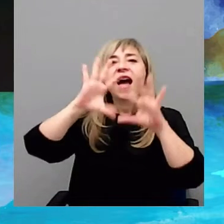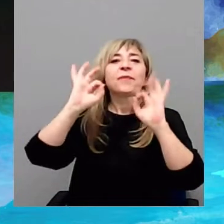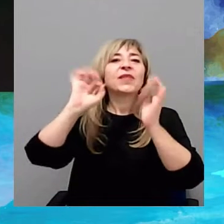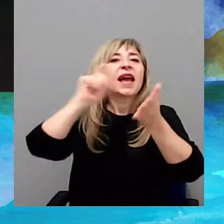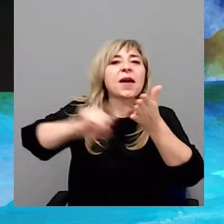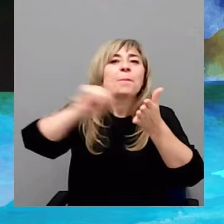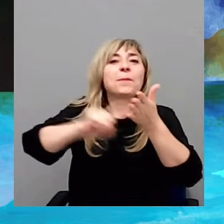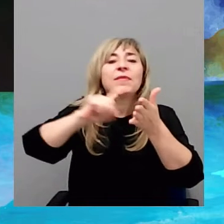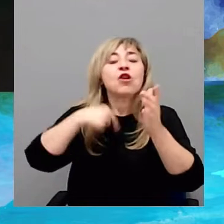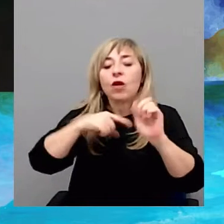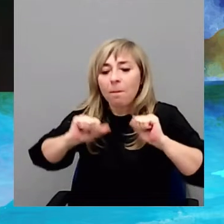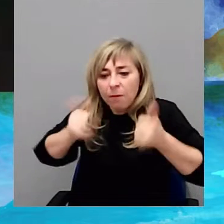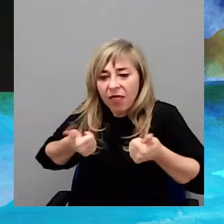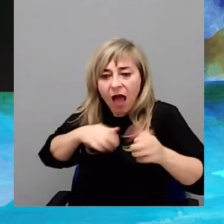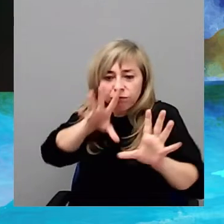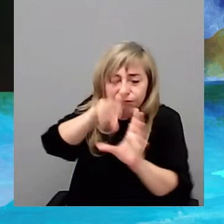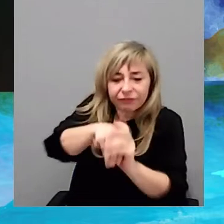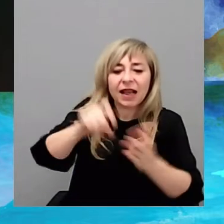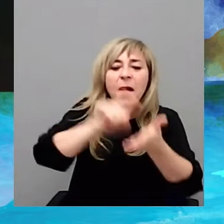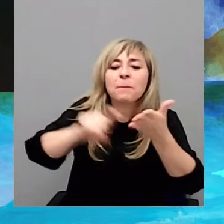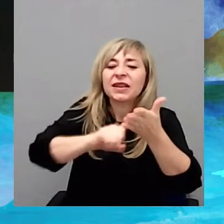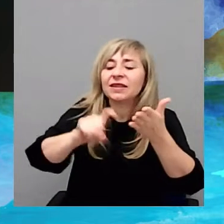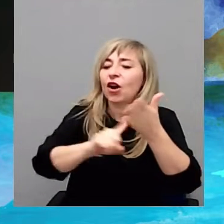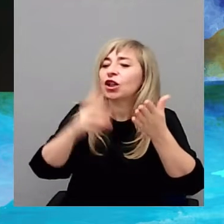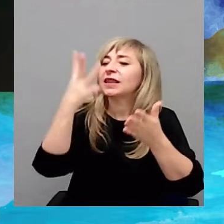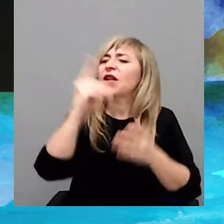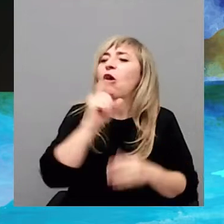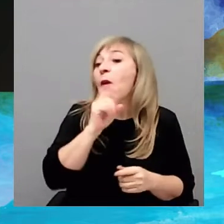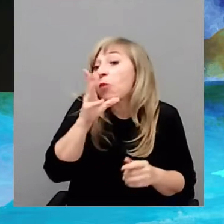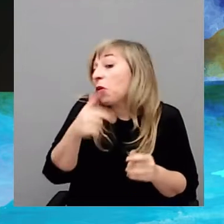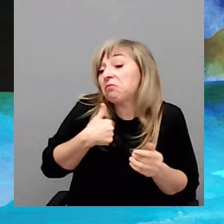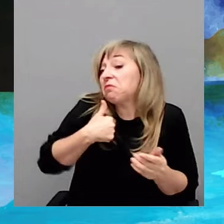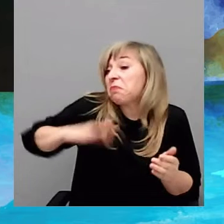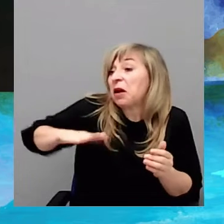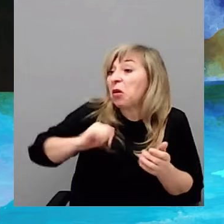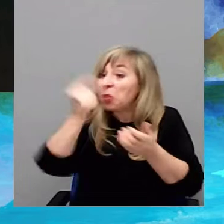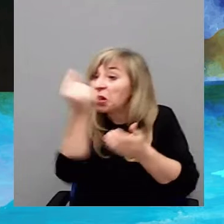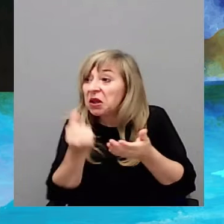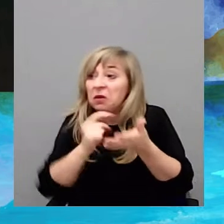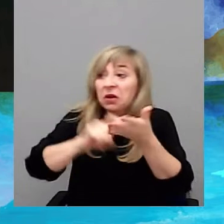3D printing through design. I was a web page designer,